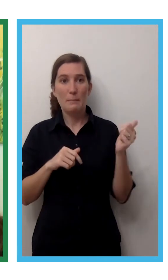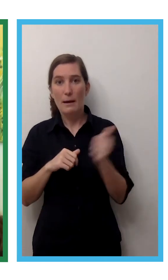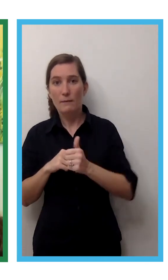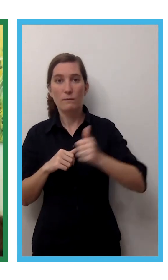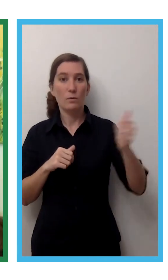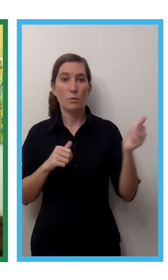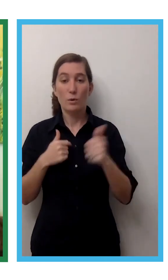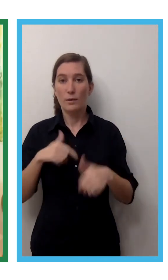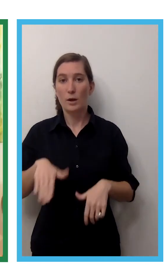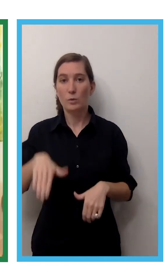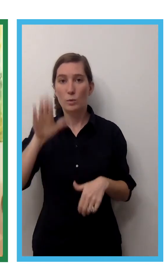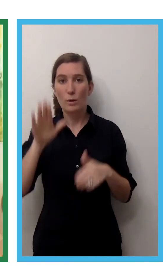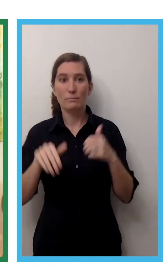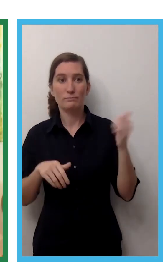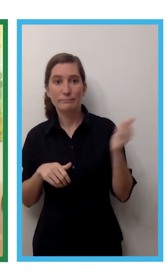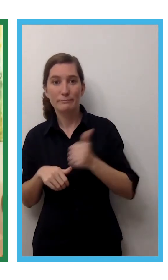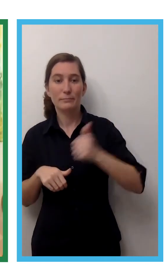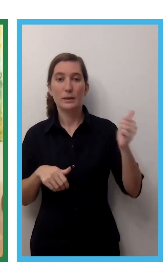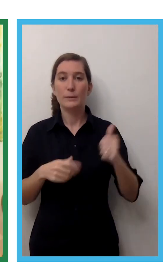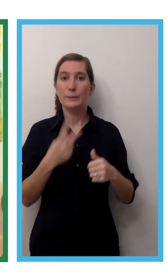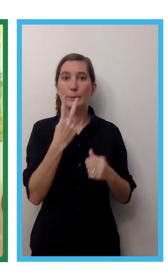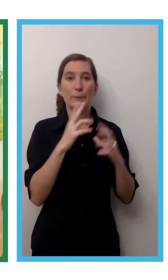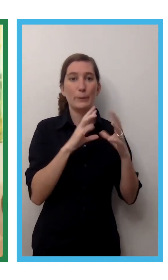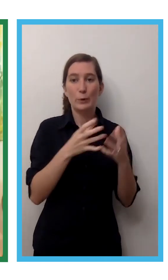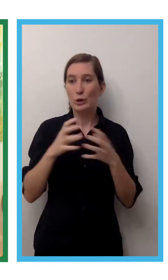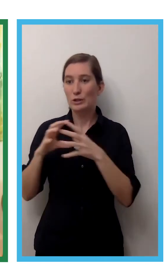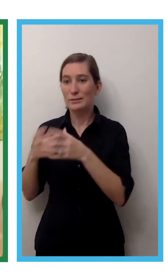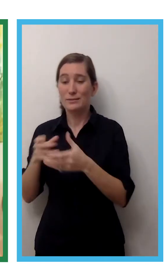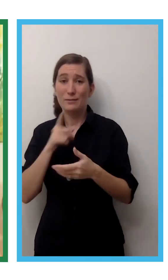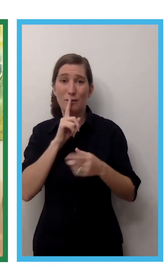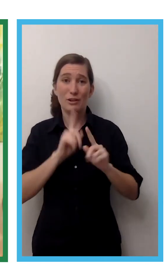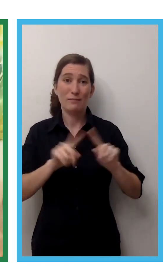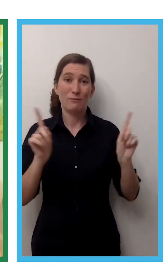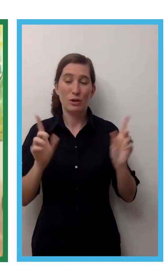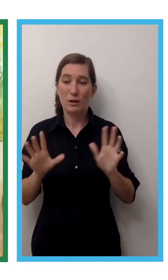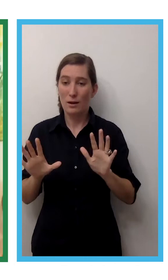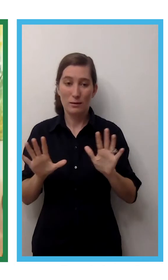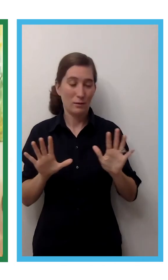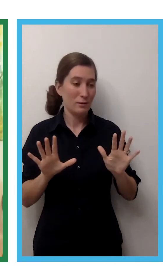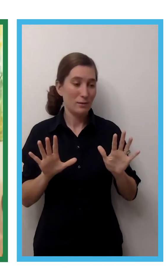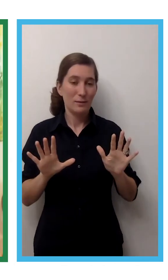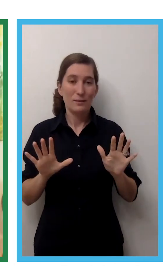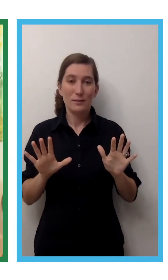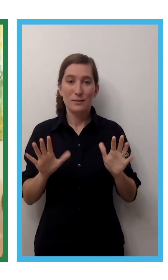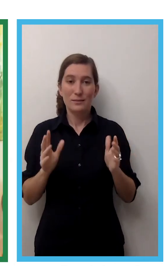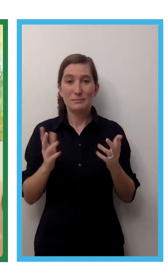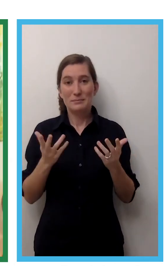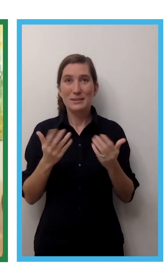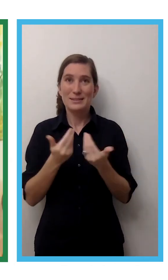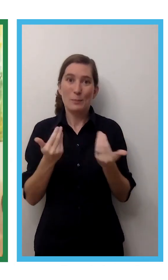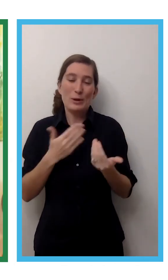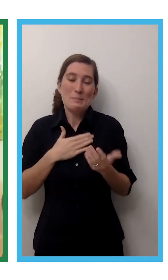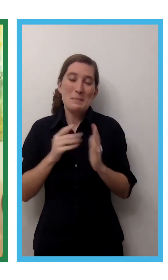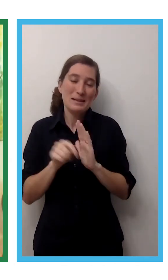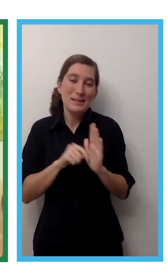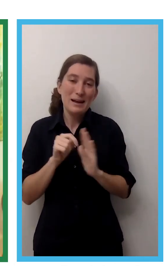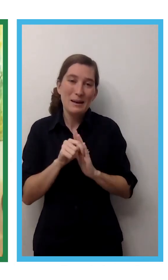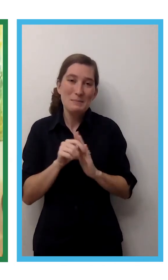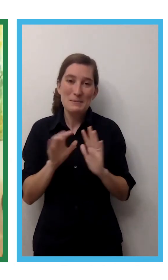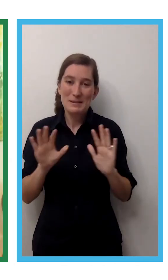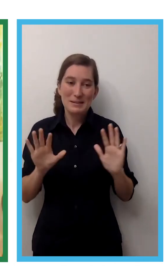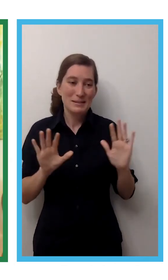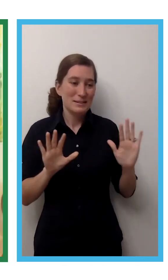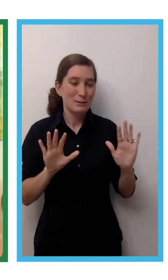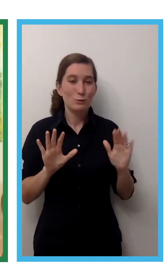that were very, very different in my time frame. and still is in a lot of